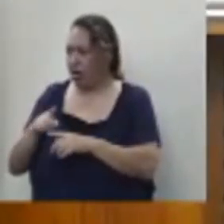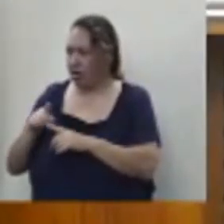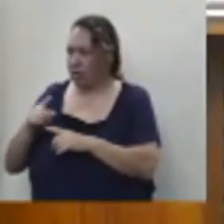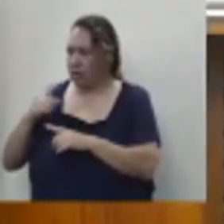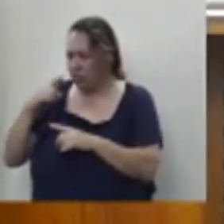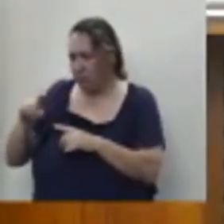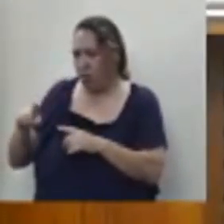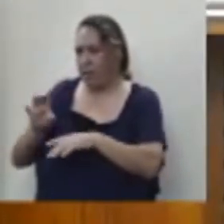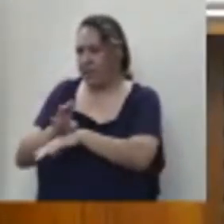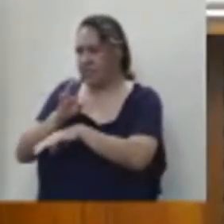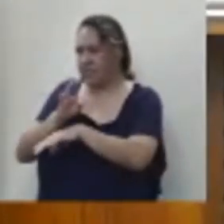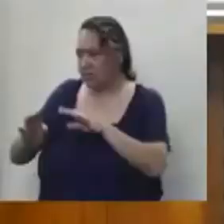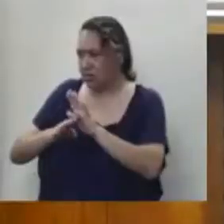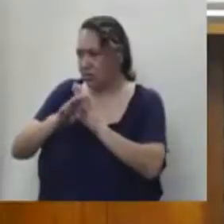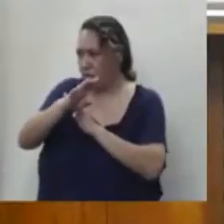portion of GIDA.